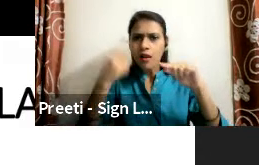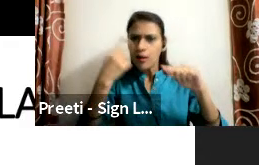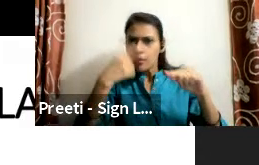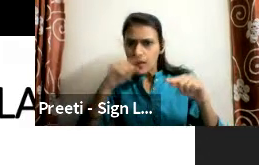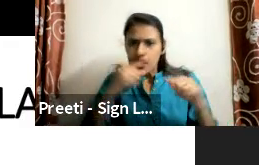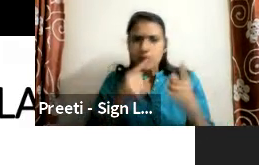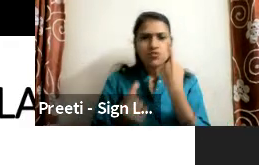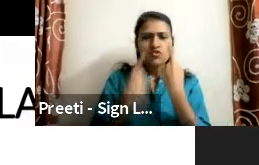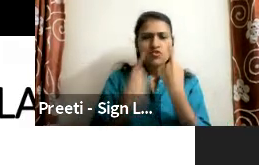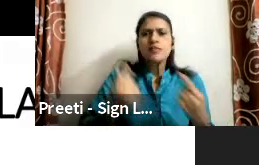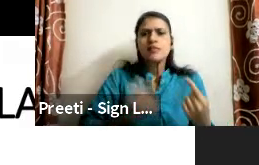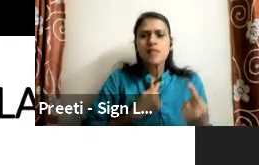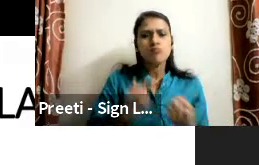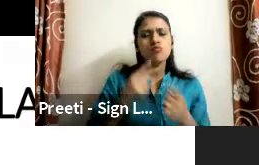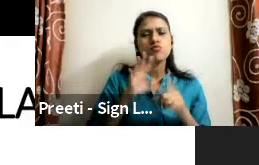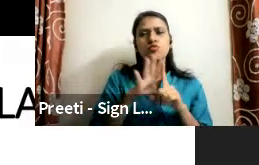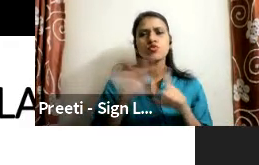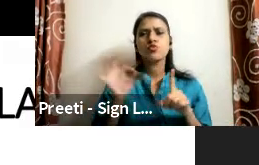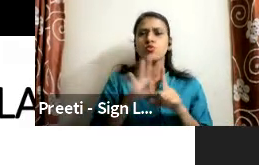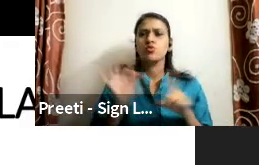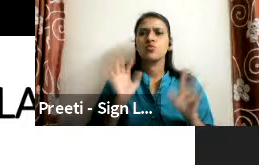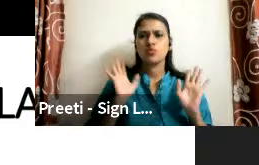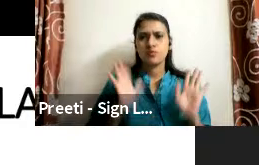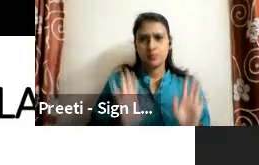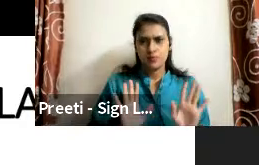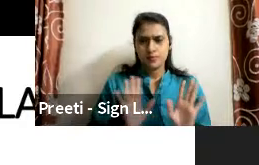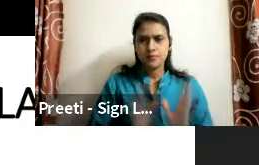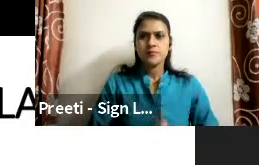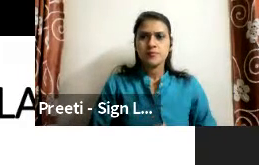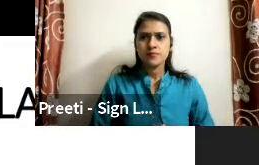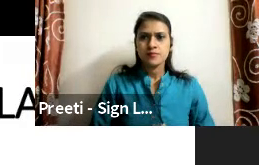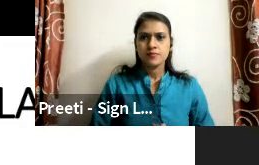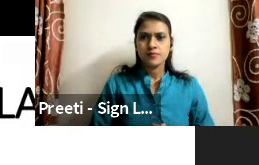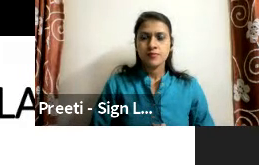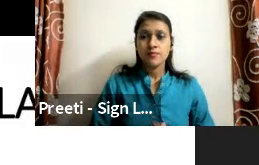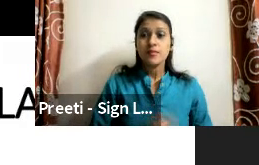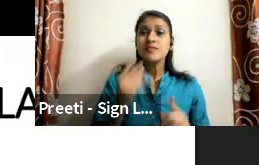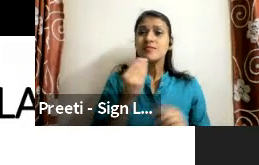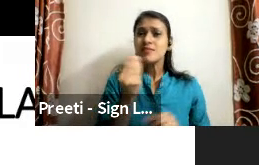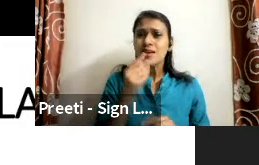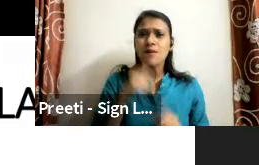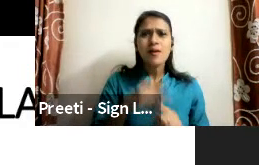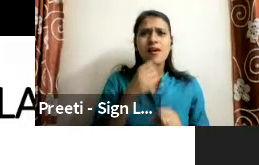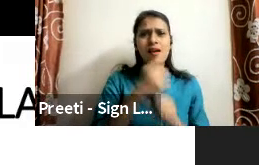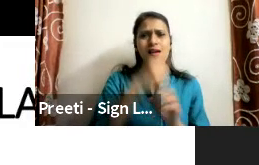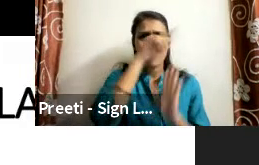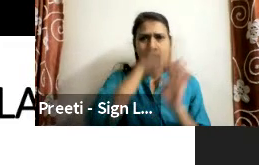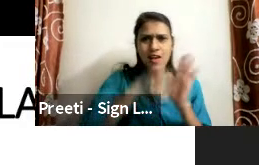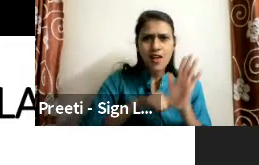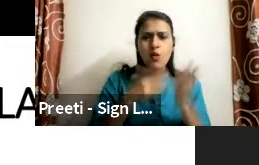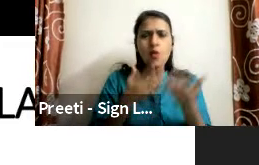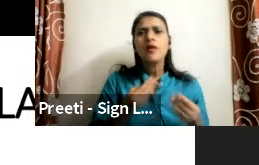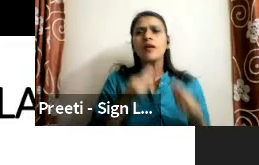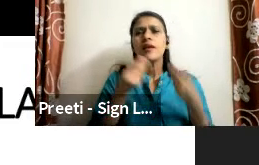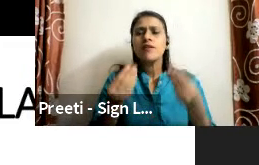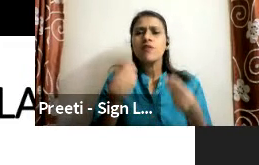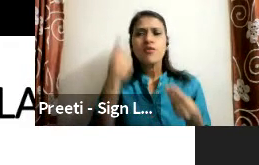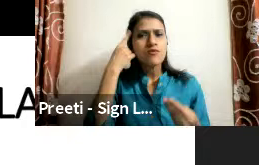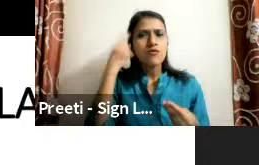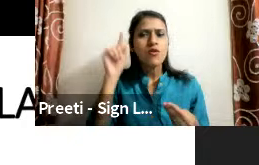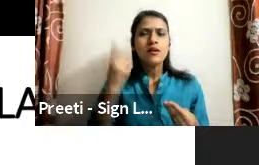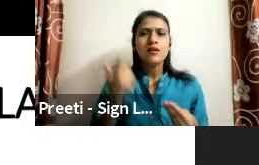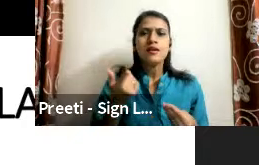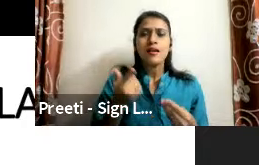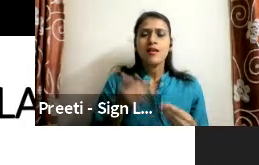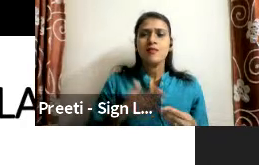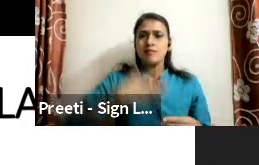temperatures, and the respiratory rate we need to do. The present guidelines sometimes even suggest that you really don't need the saturation